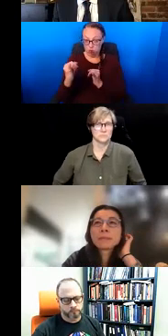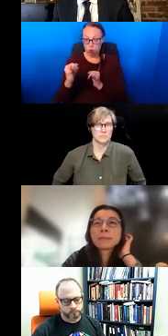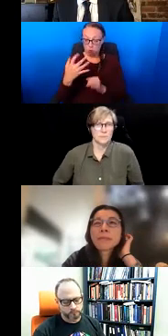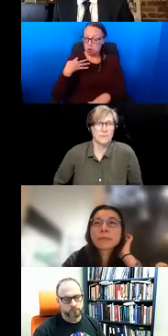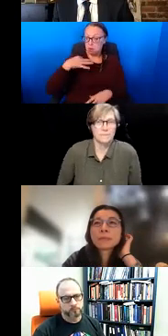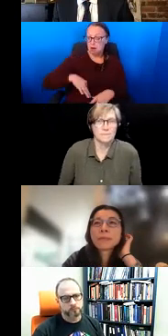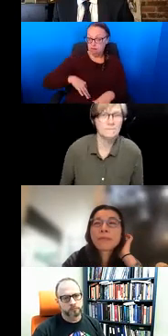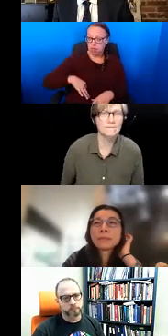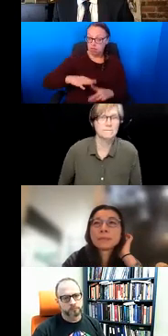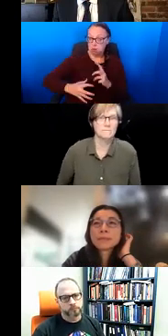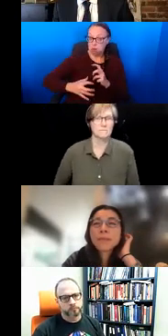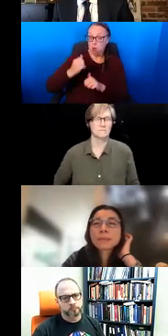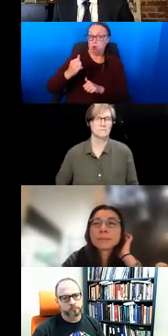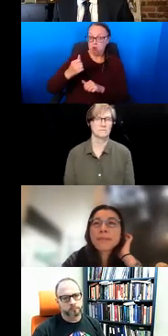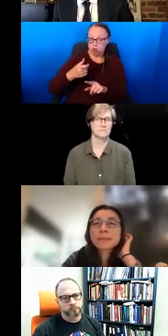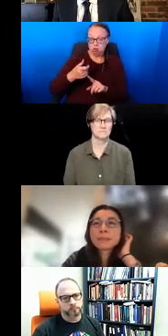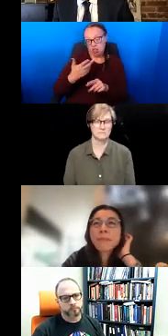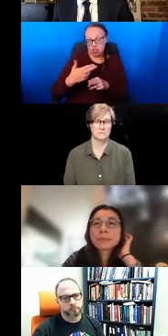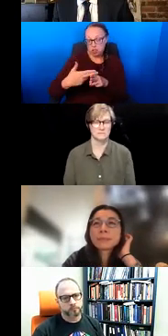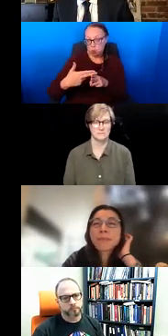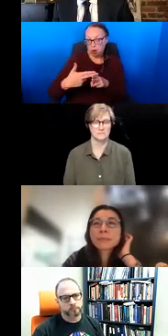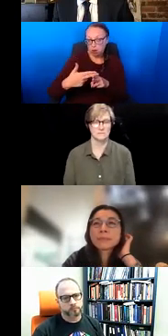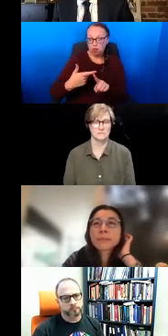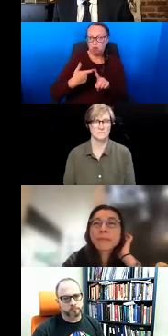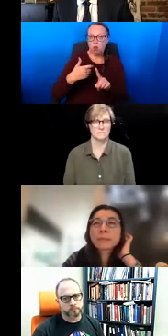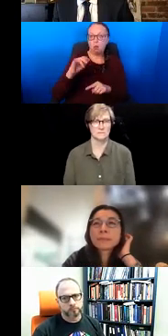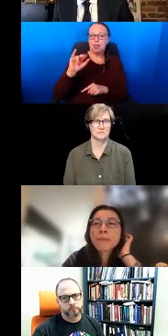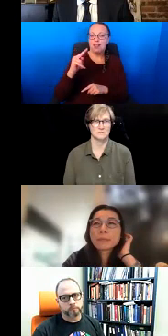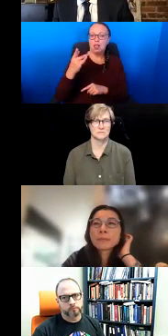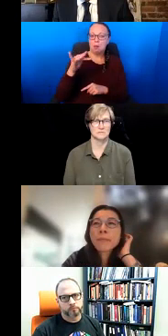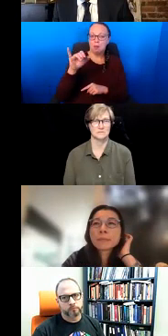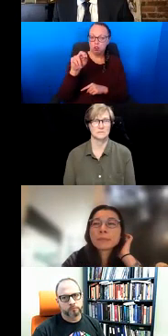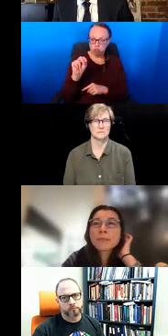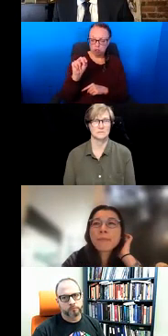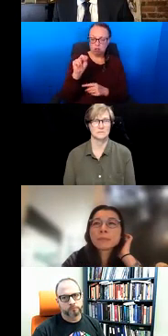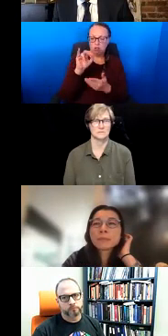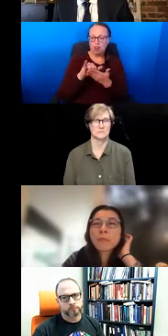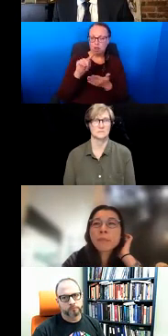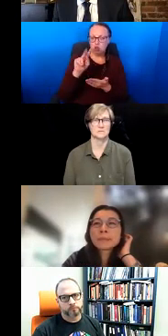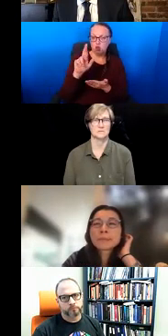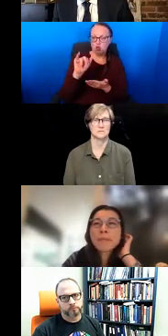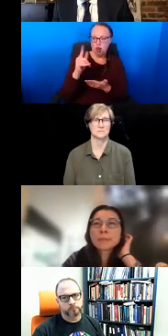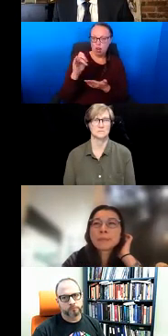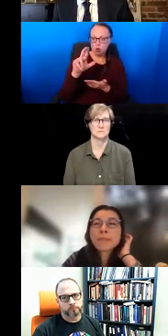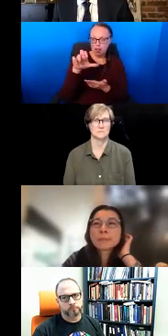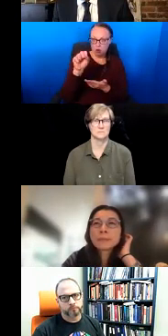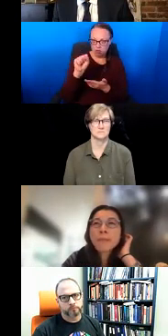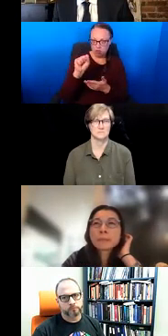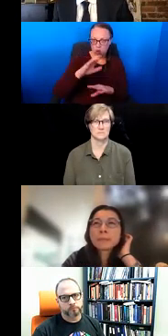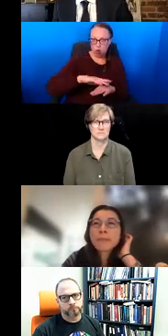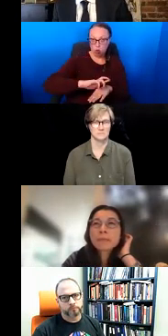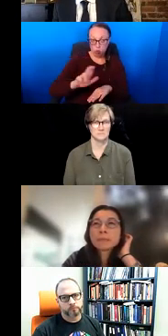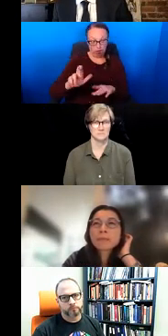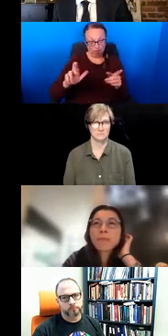she benefited most from, at least temporarily, from inhibition of the pars triangularis on the right. And what I'm showing